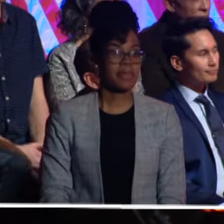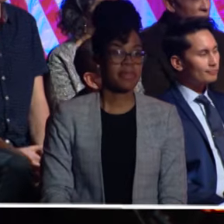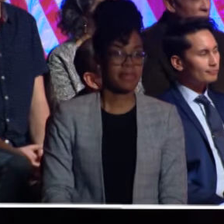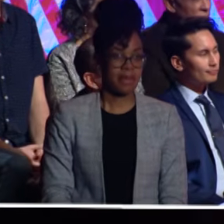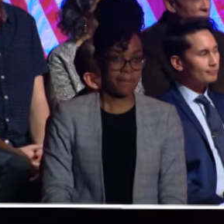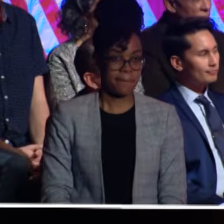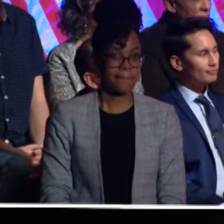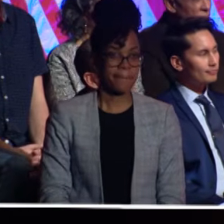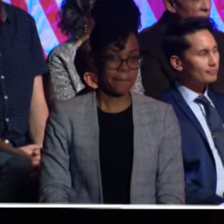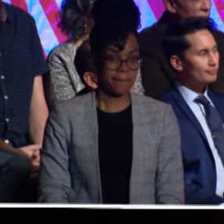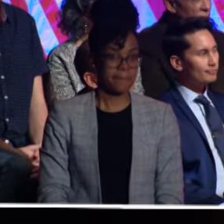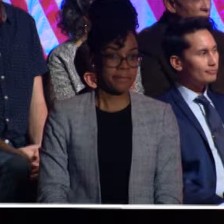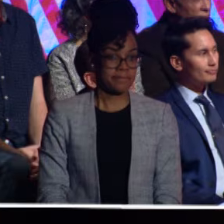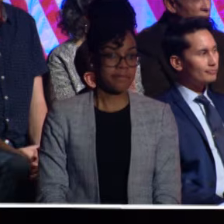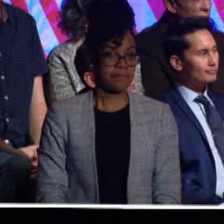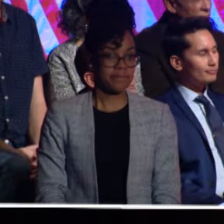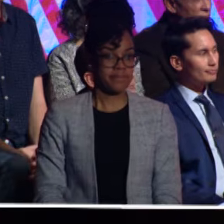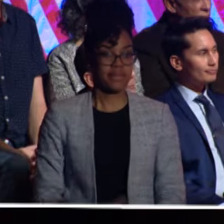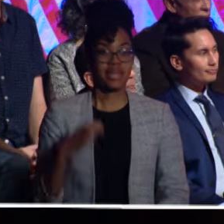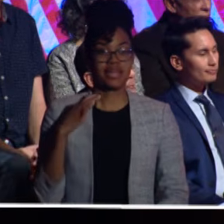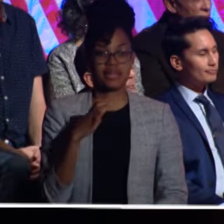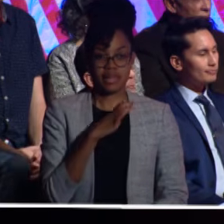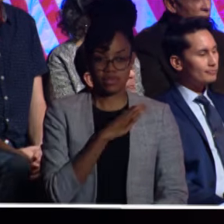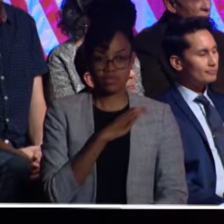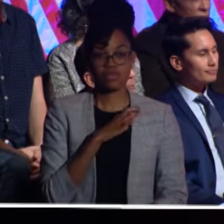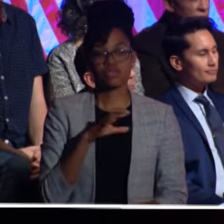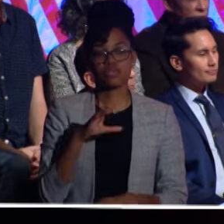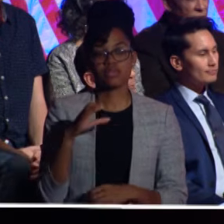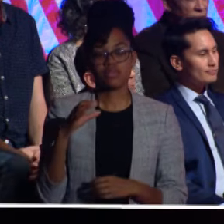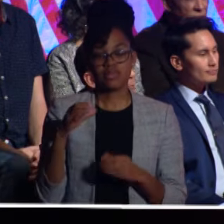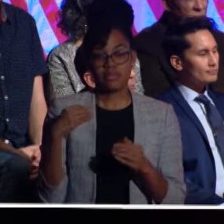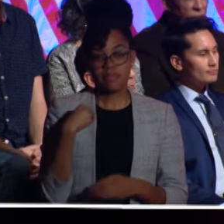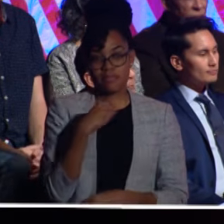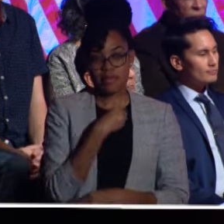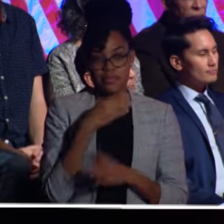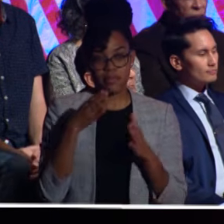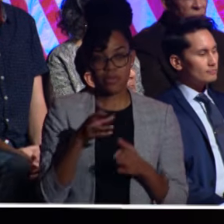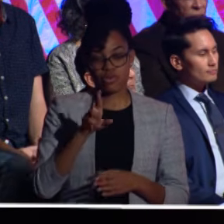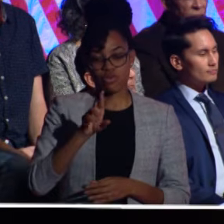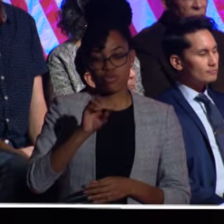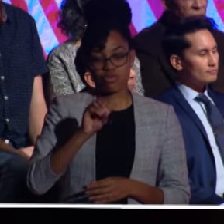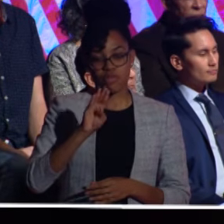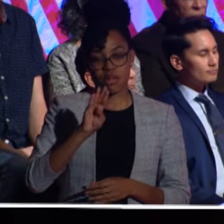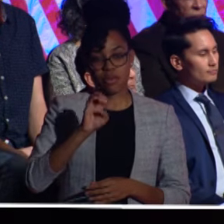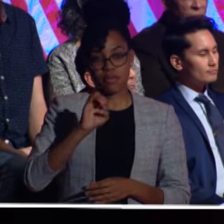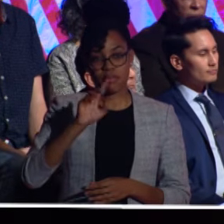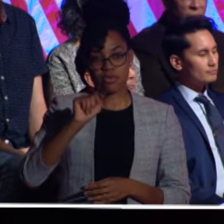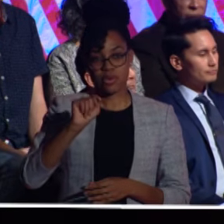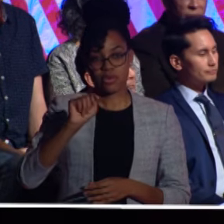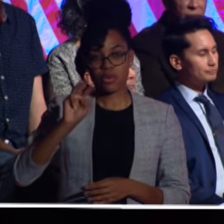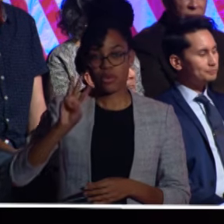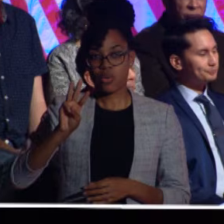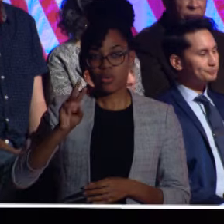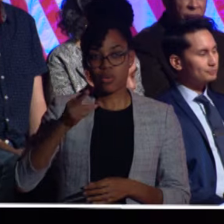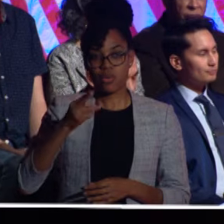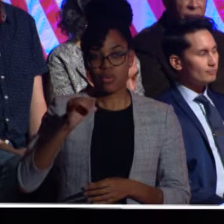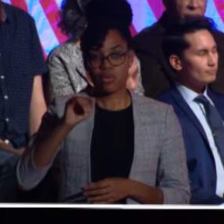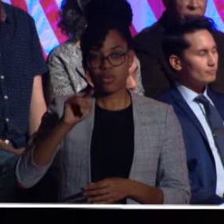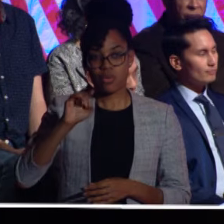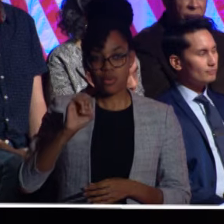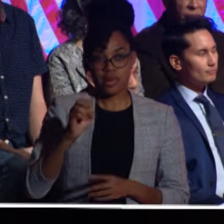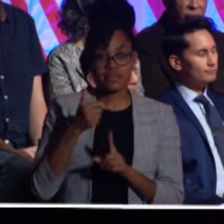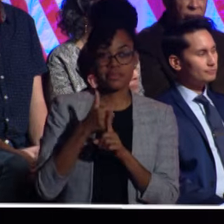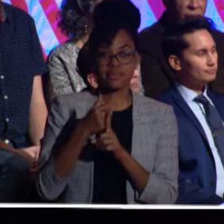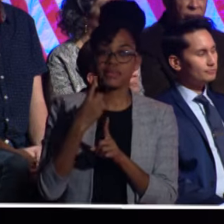I share Councilmember Robert White's concern, and we know that a fair shot